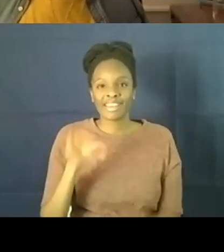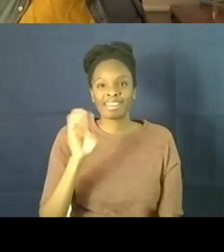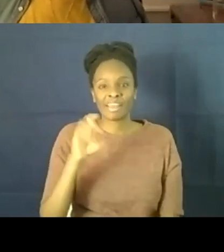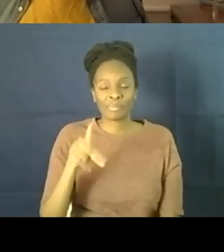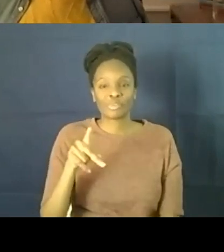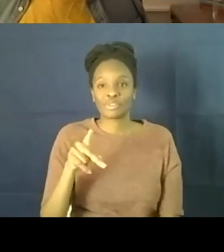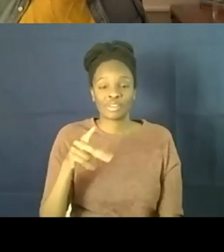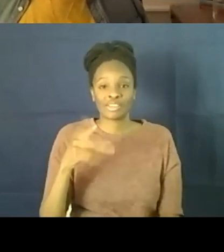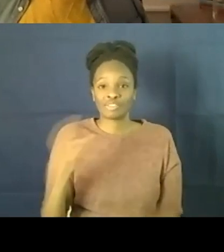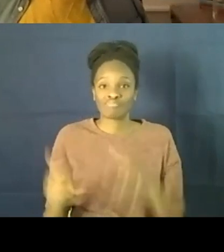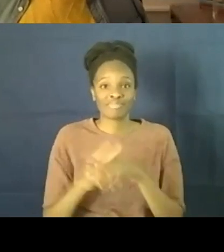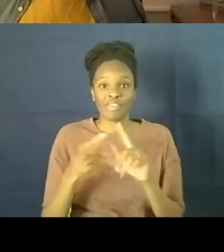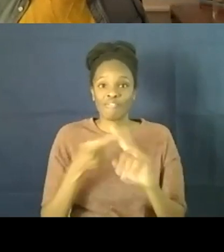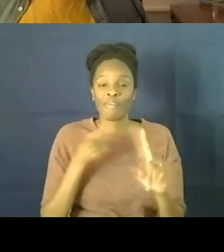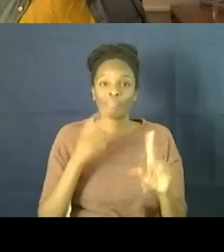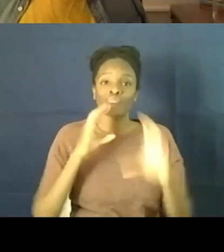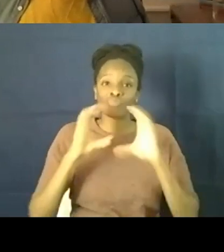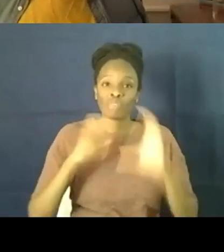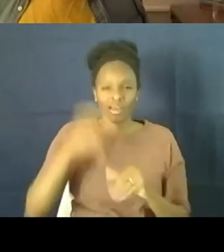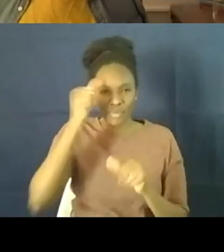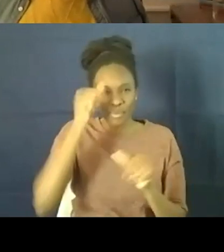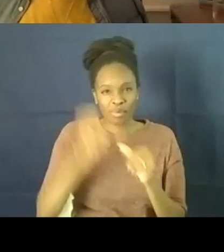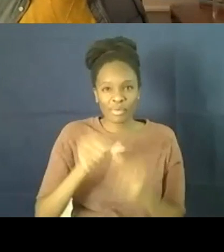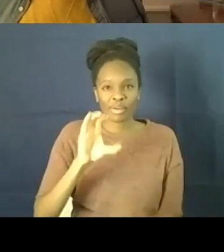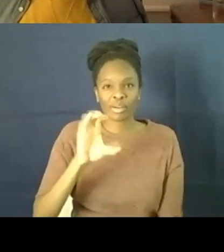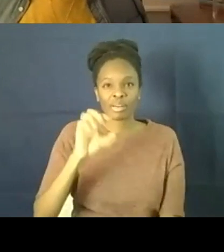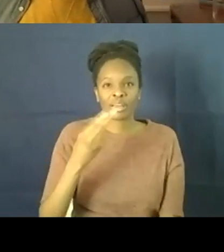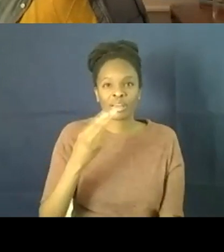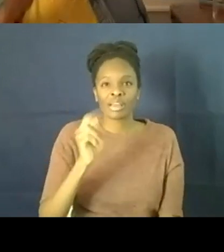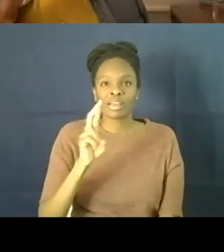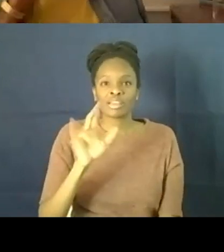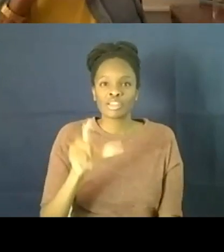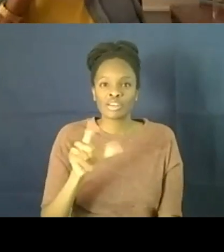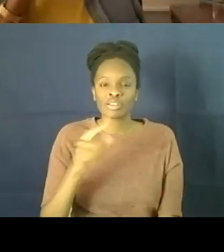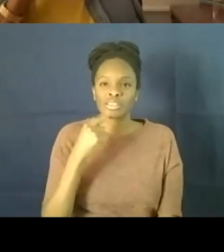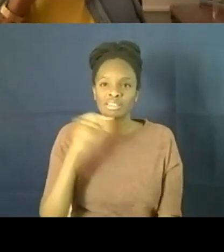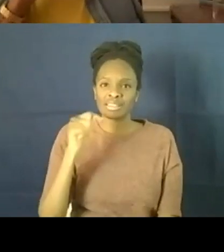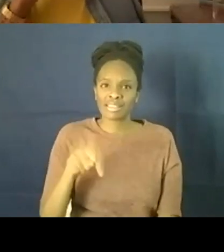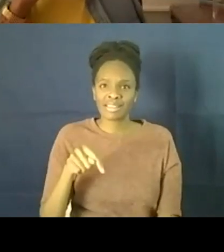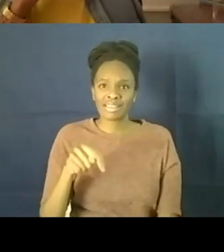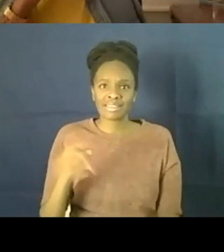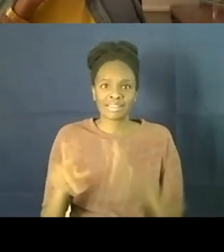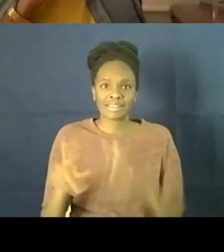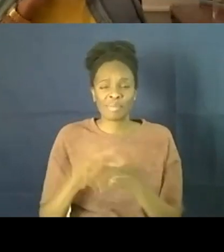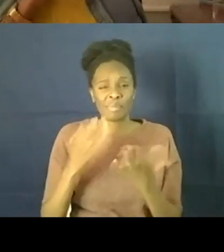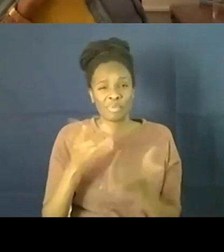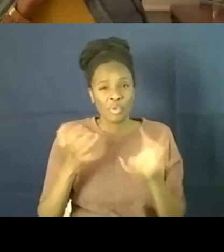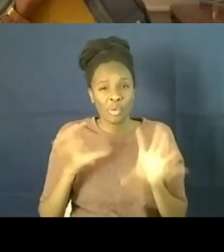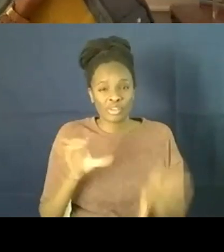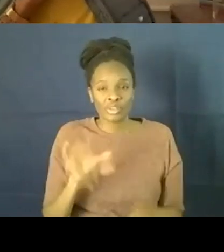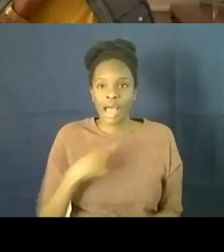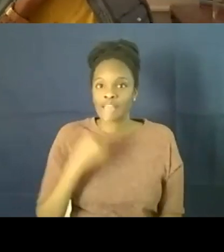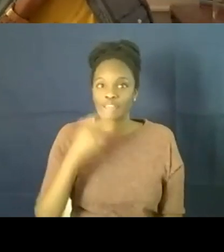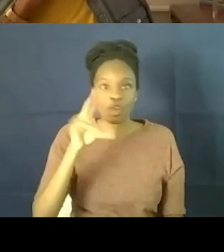of a conversation. And I remember Cheryl being like, so this came up, but you probably don't want to do it. And I was like, no, we have to do that. Like, this